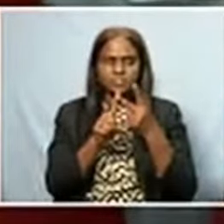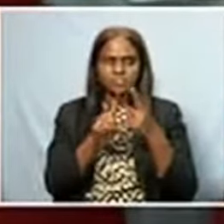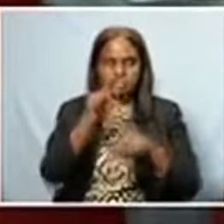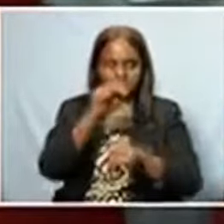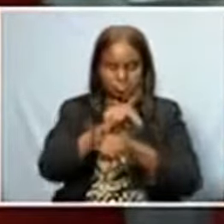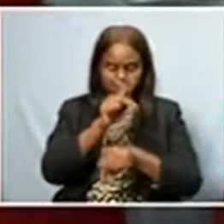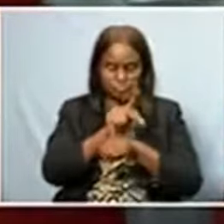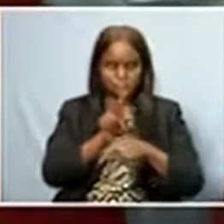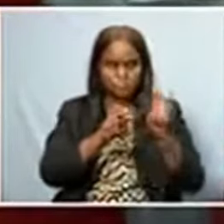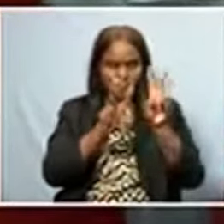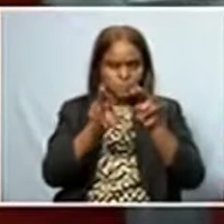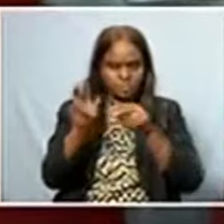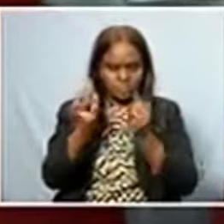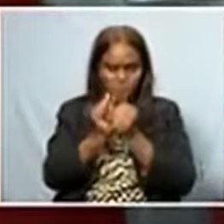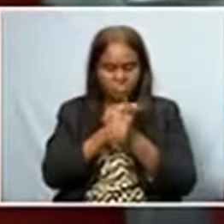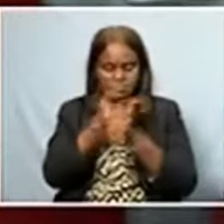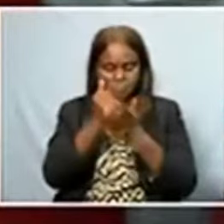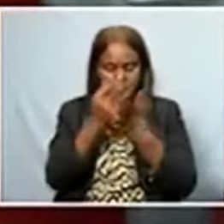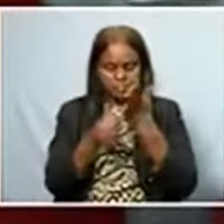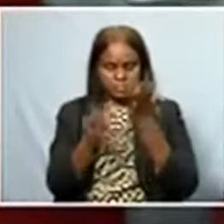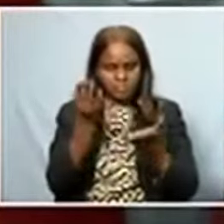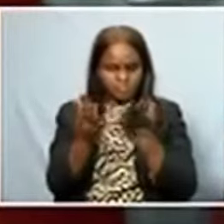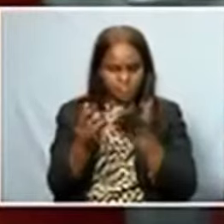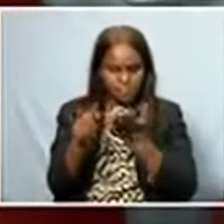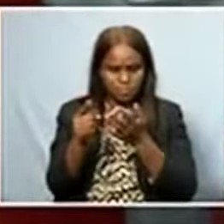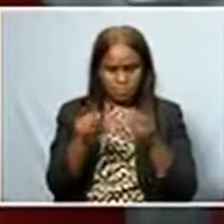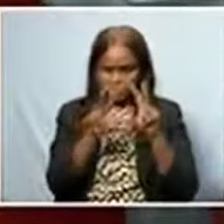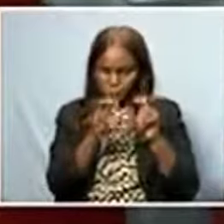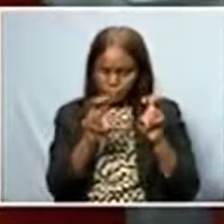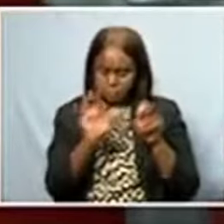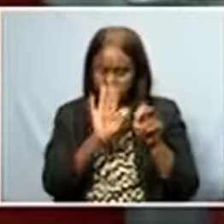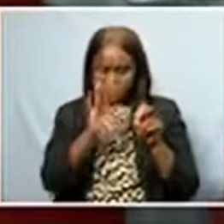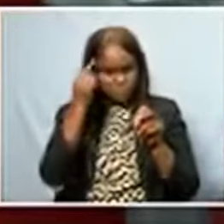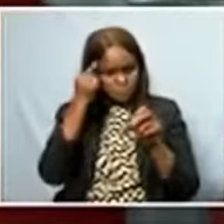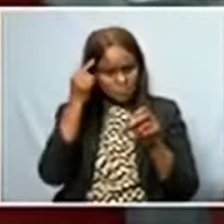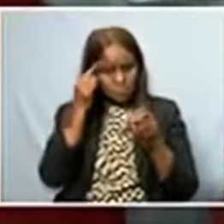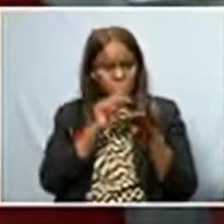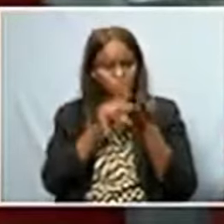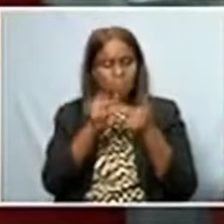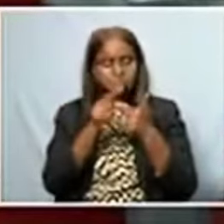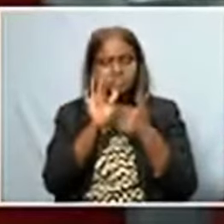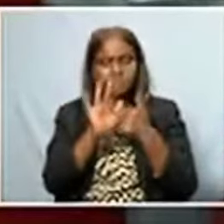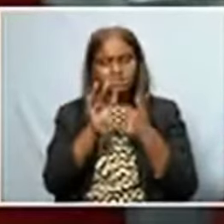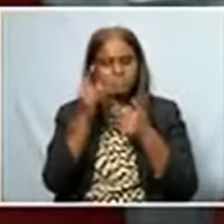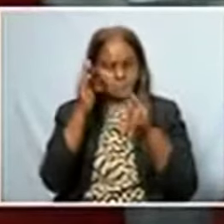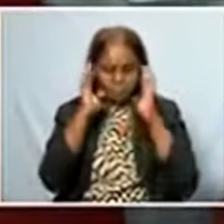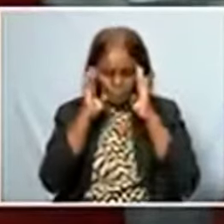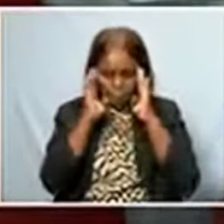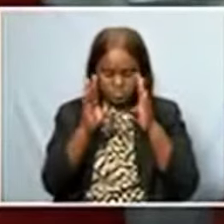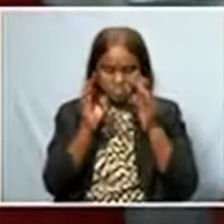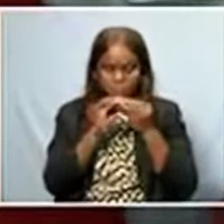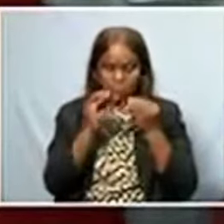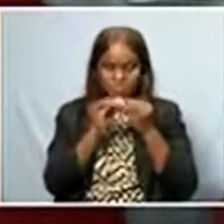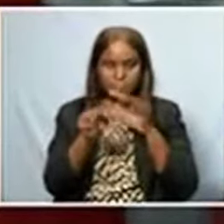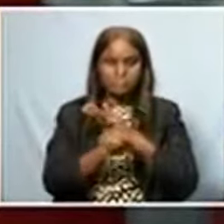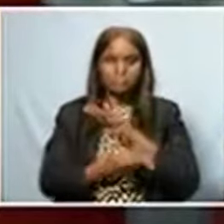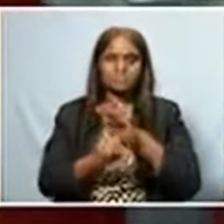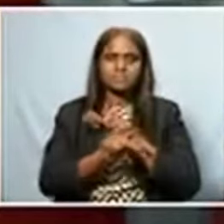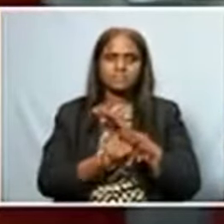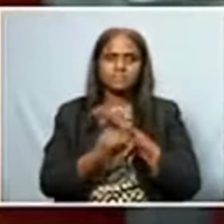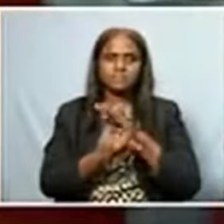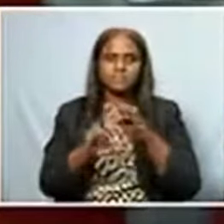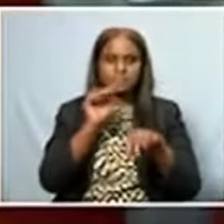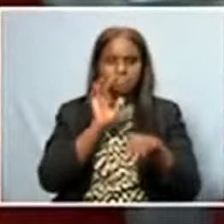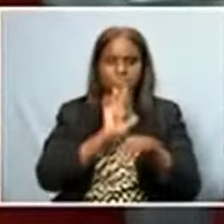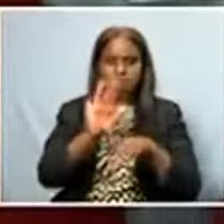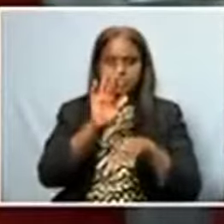project monitoring entails regular spot checks of government programs, focusing primarily on